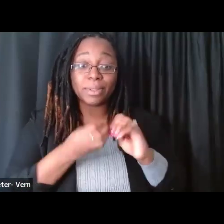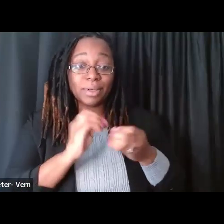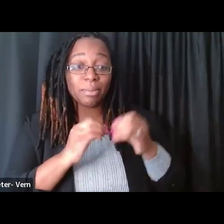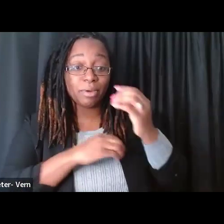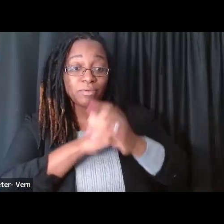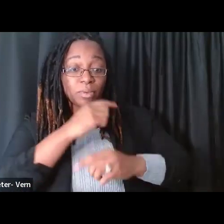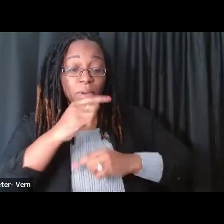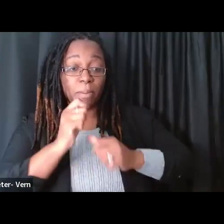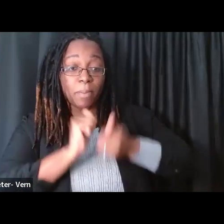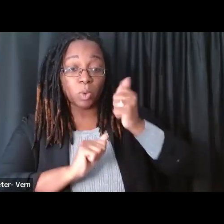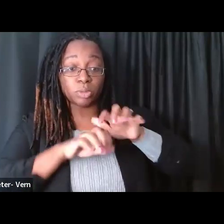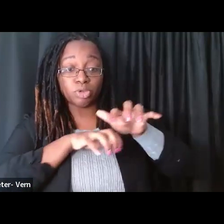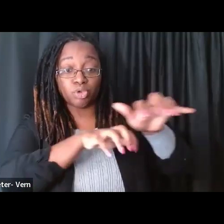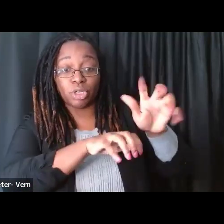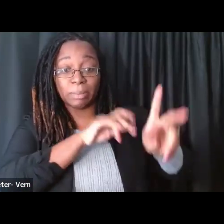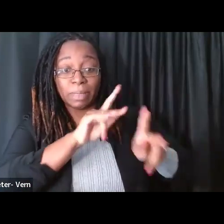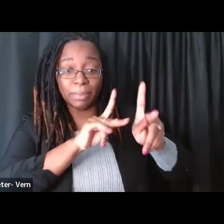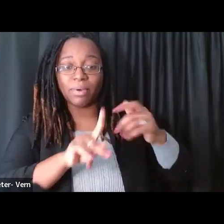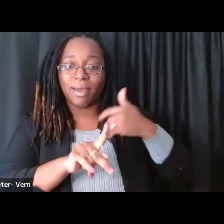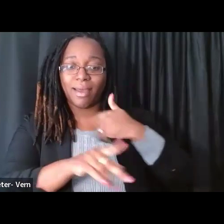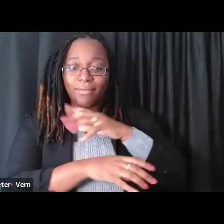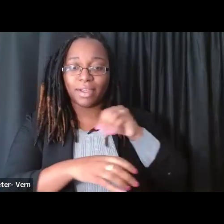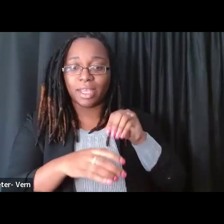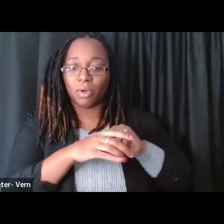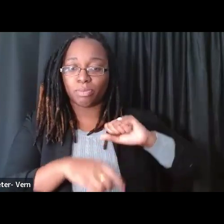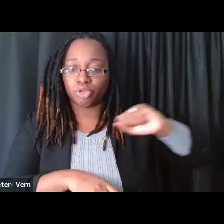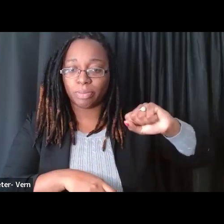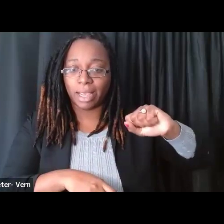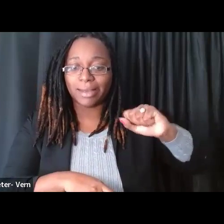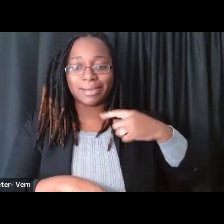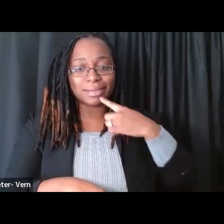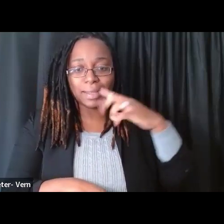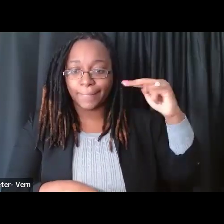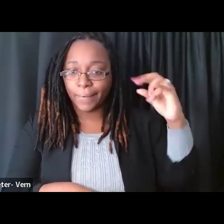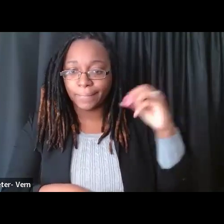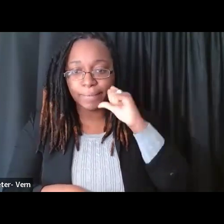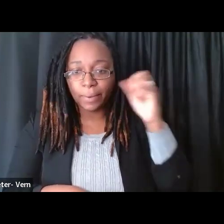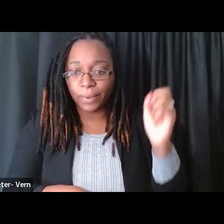universality of whiteness creates a position of privilege and power in the field.